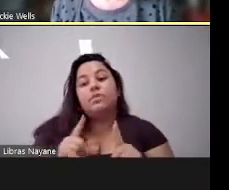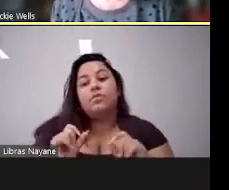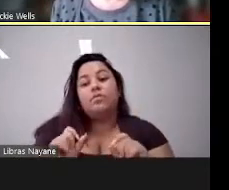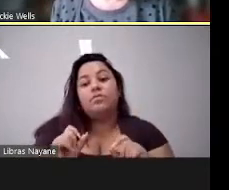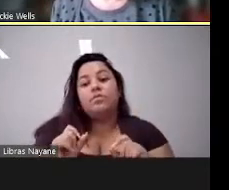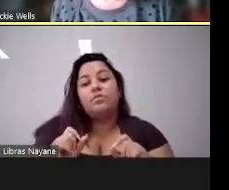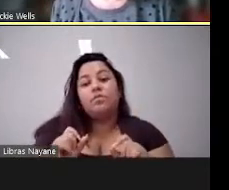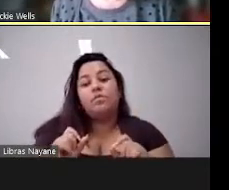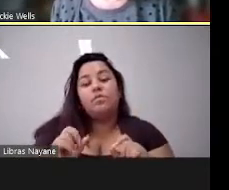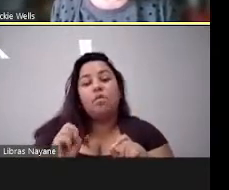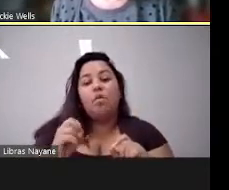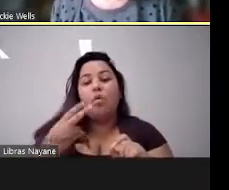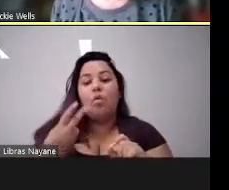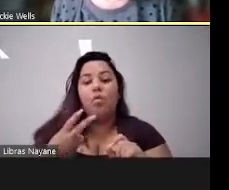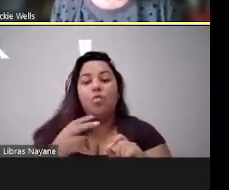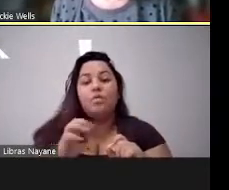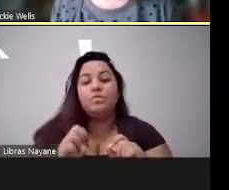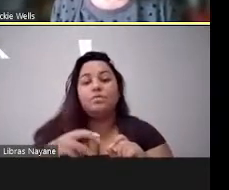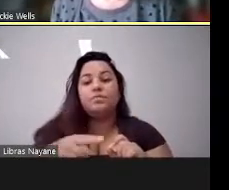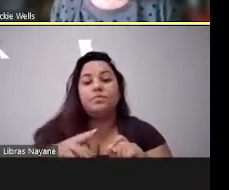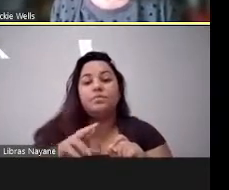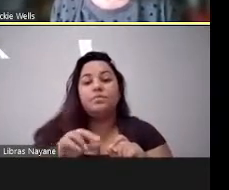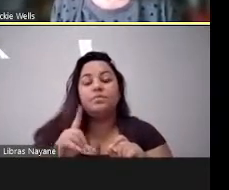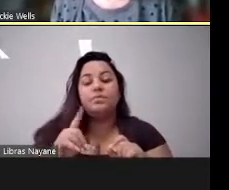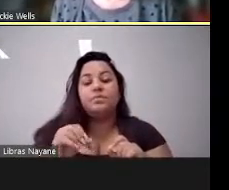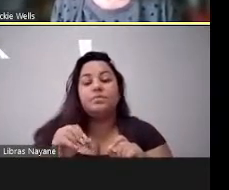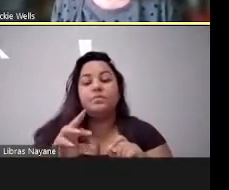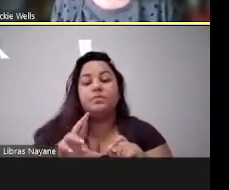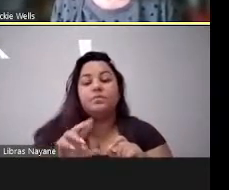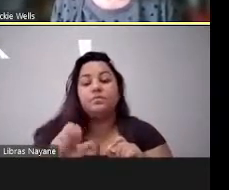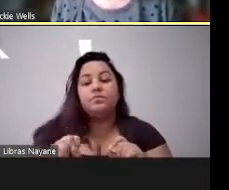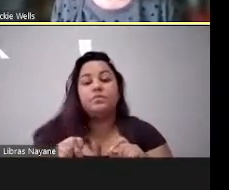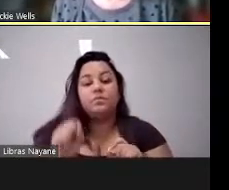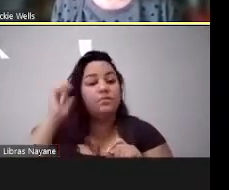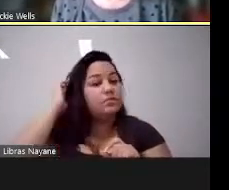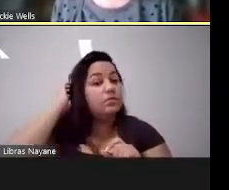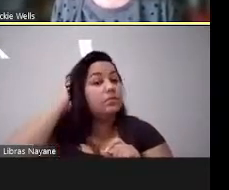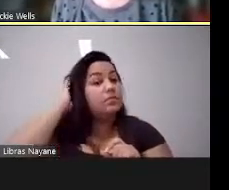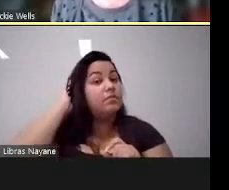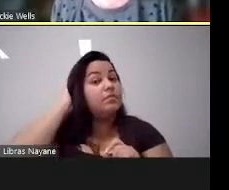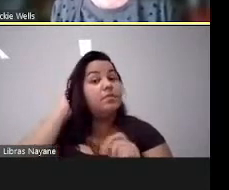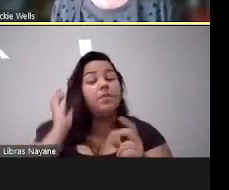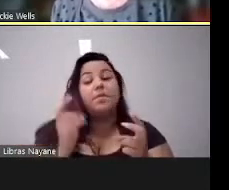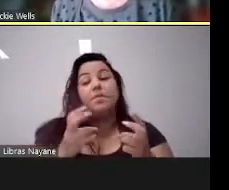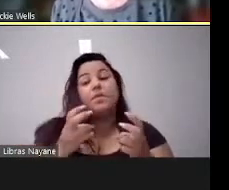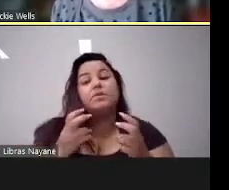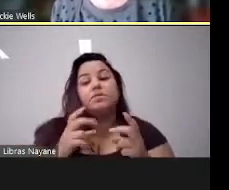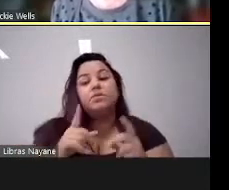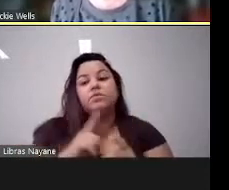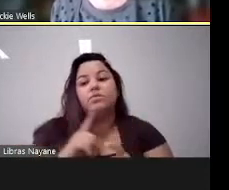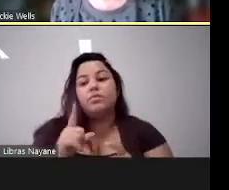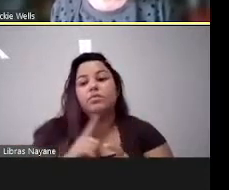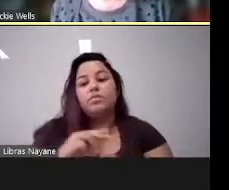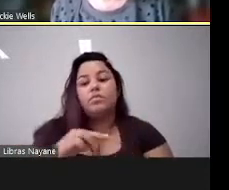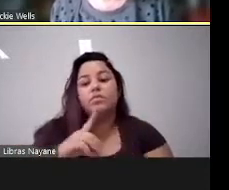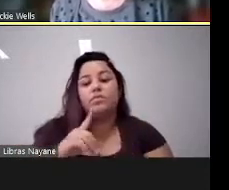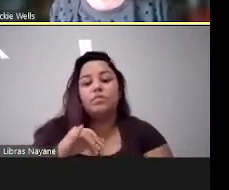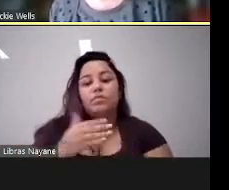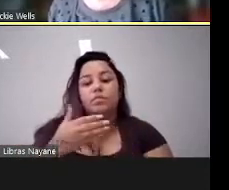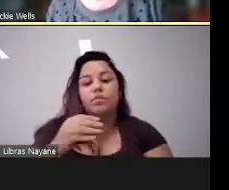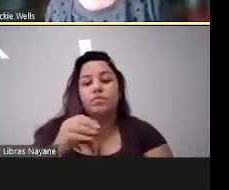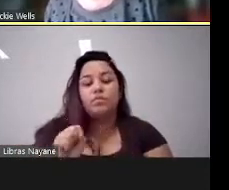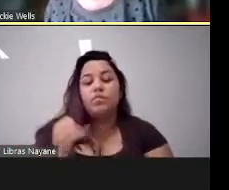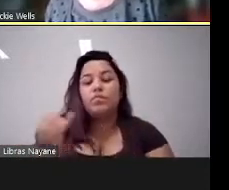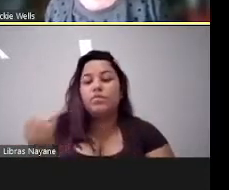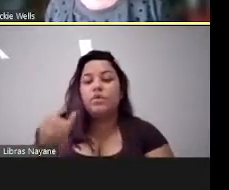through the payroll, it was felt that there would be very considerable changes, potentially very expensive